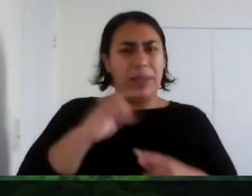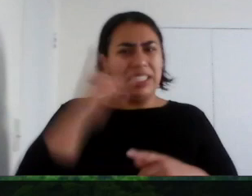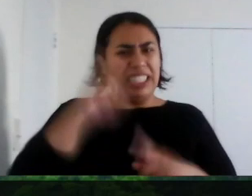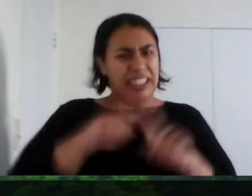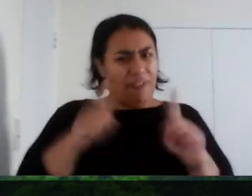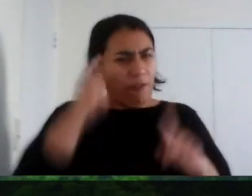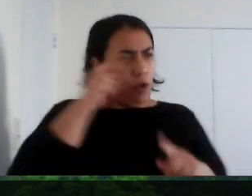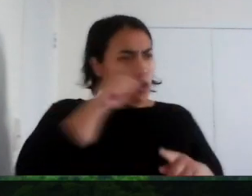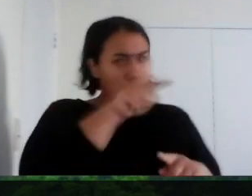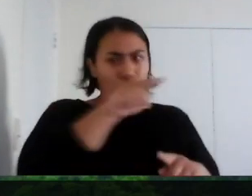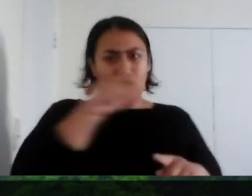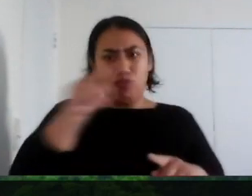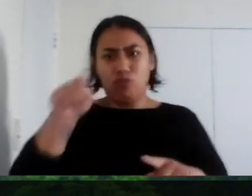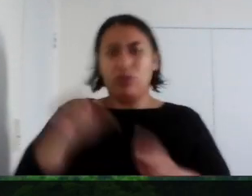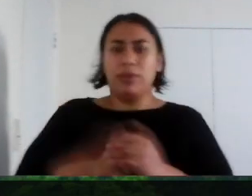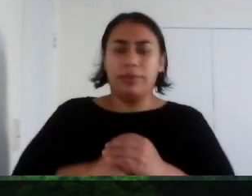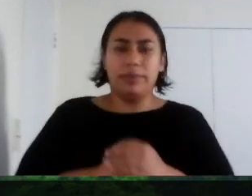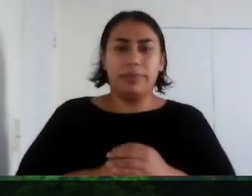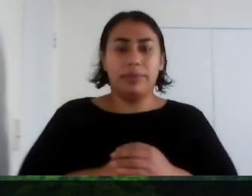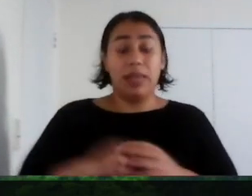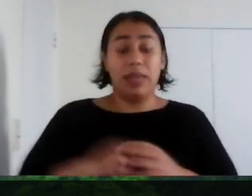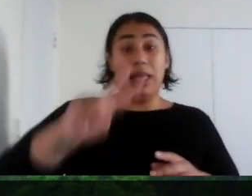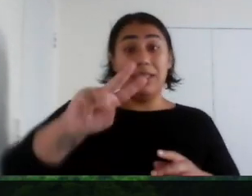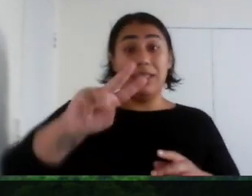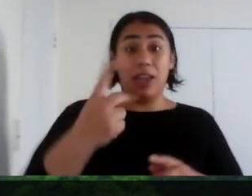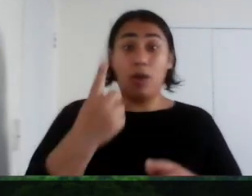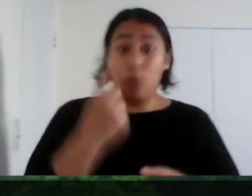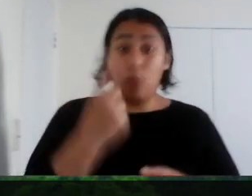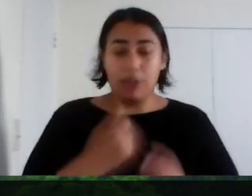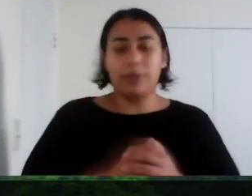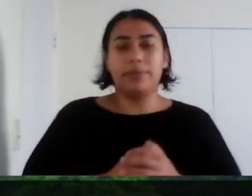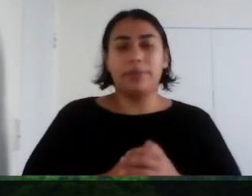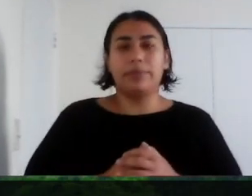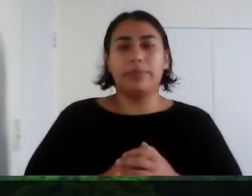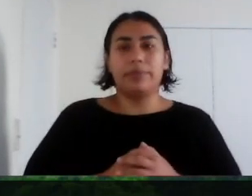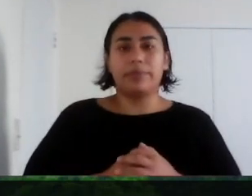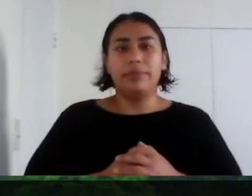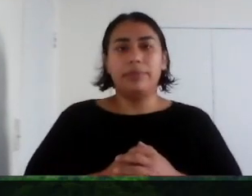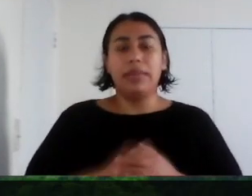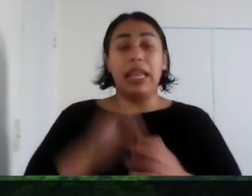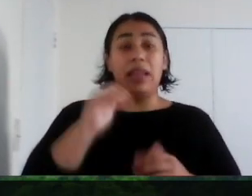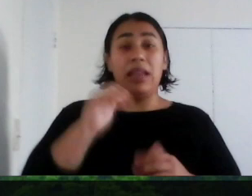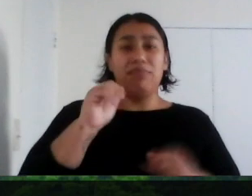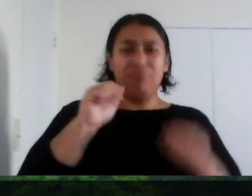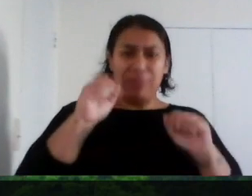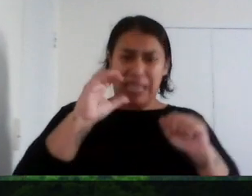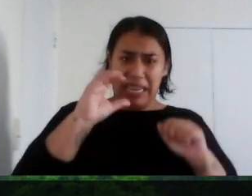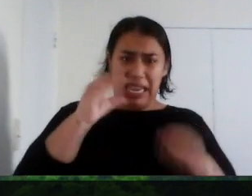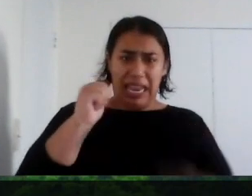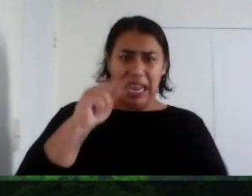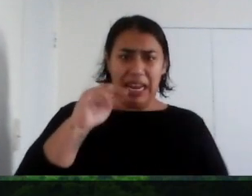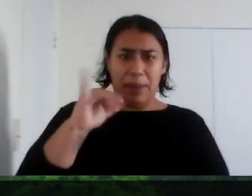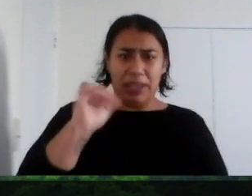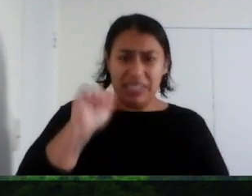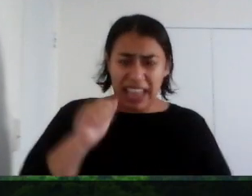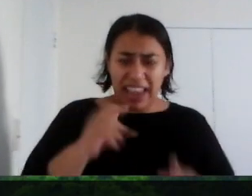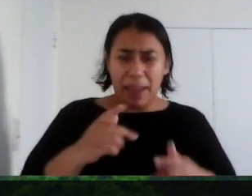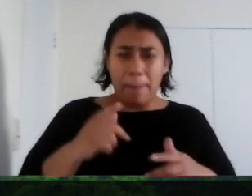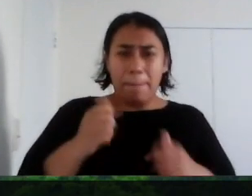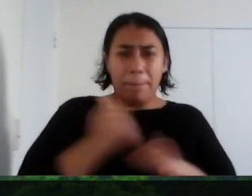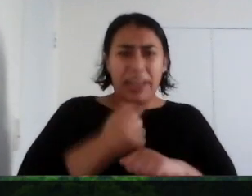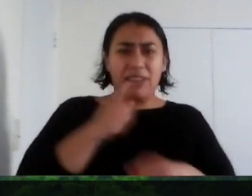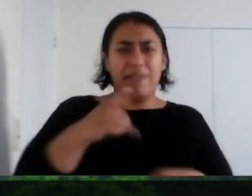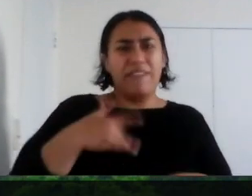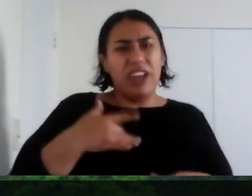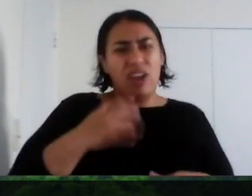way we can ensure what you are prescribed is best for you and that it will work alongside with many other medications that you might be taking. The second